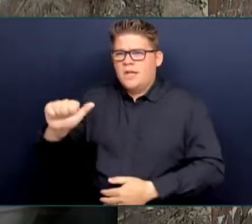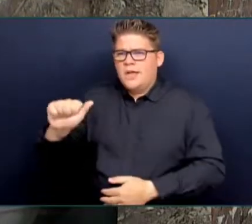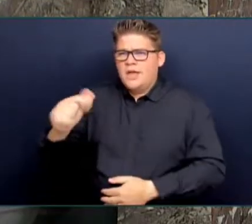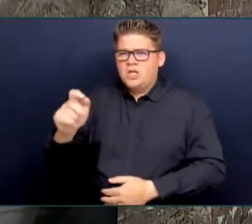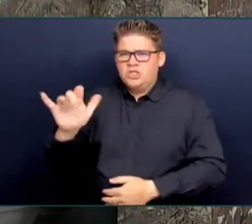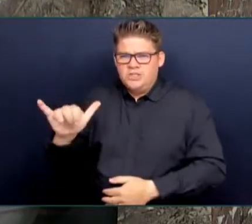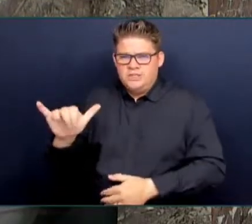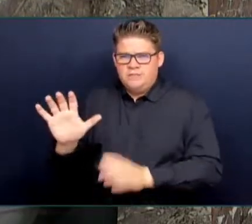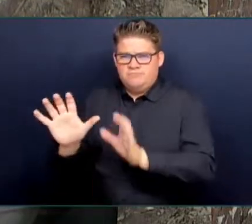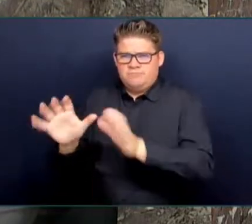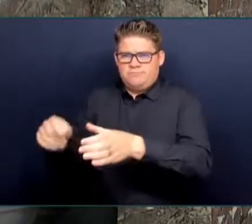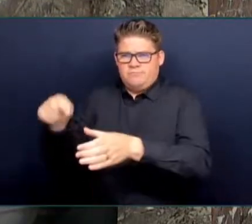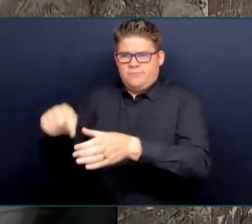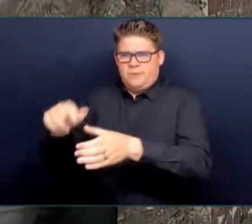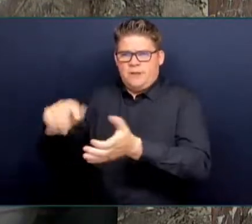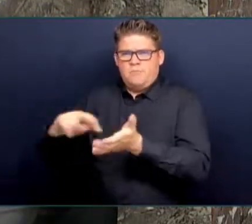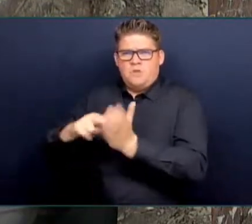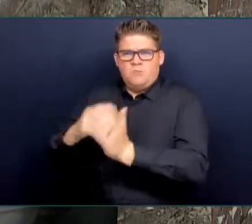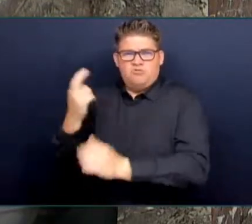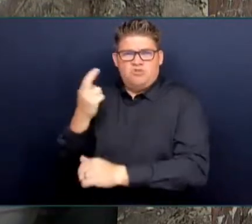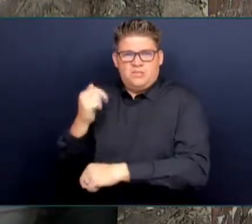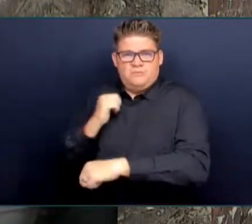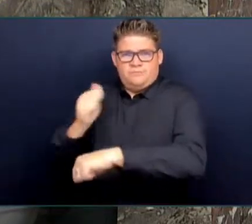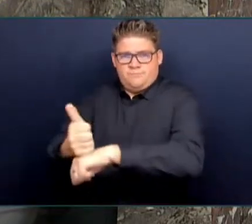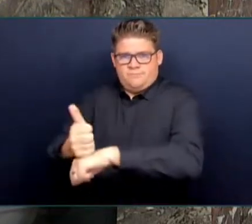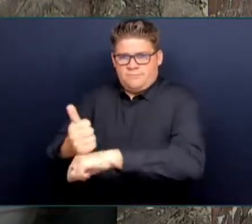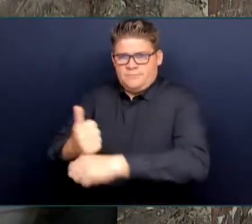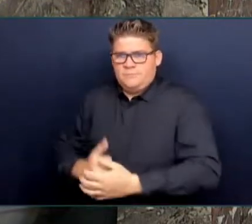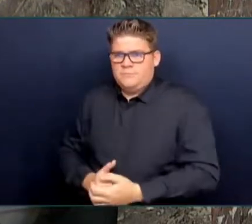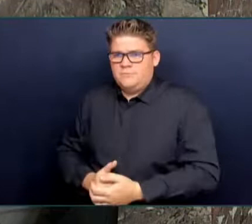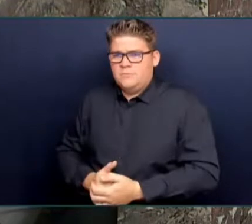and that Leader of the Opposition eliminated it. Wow.